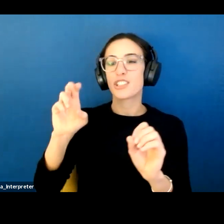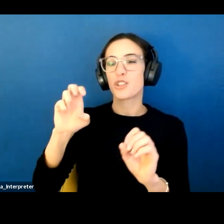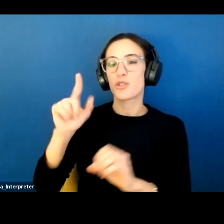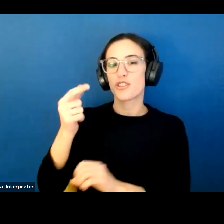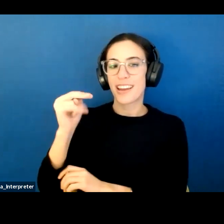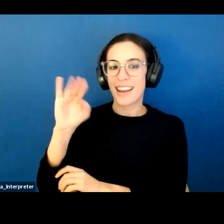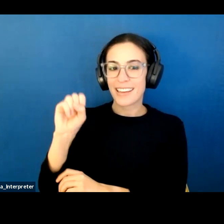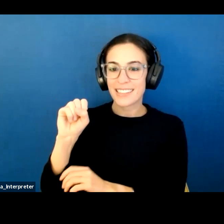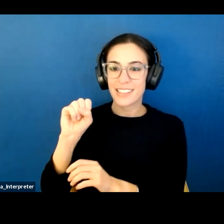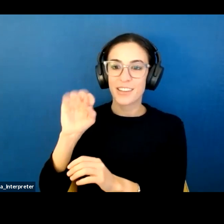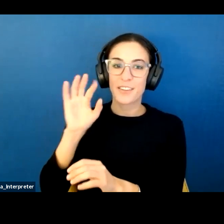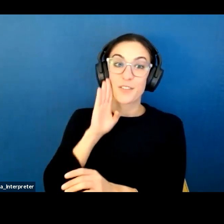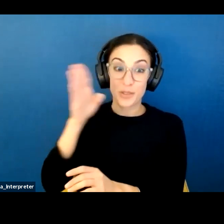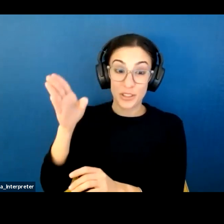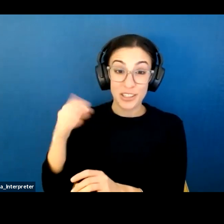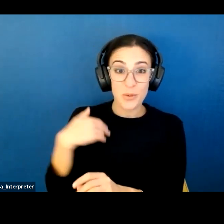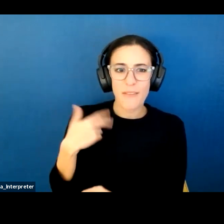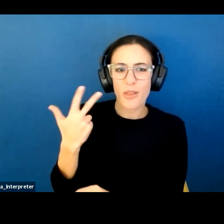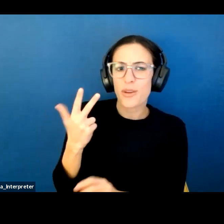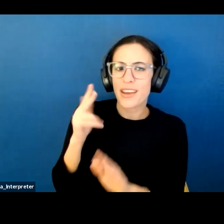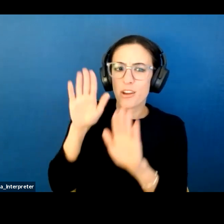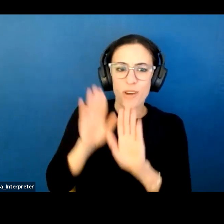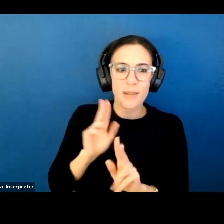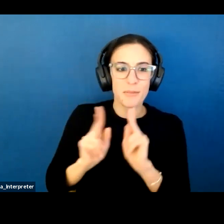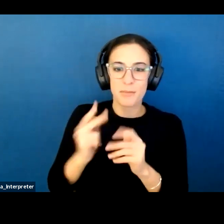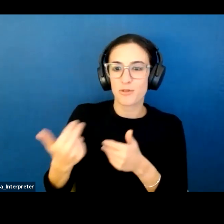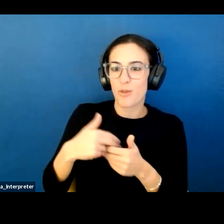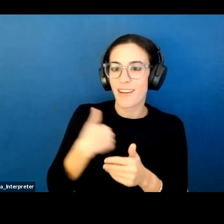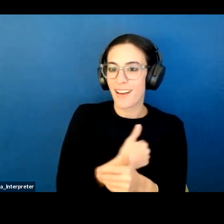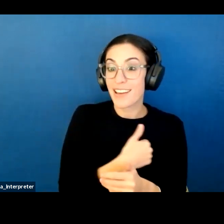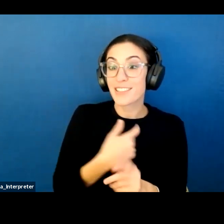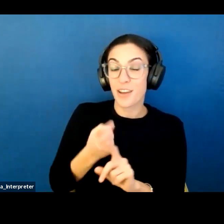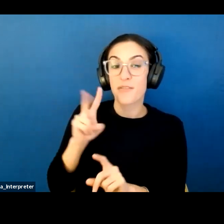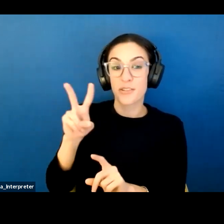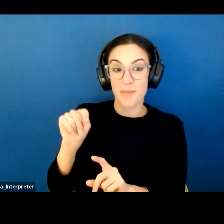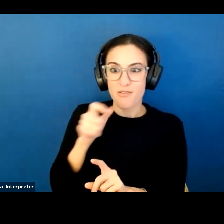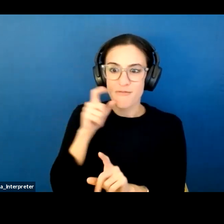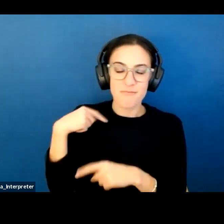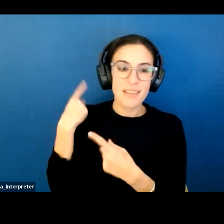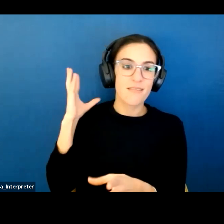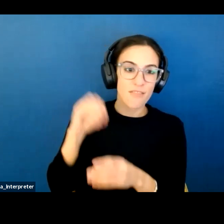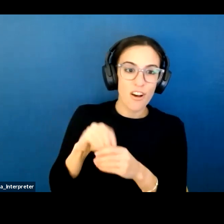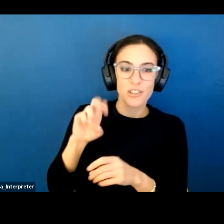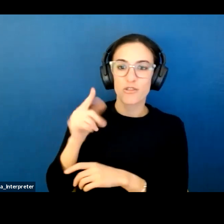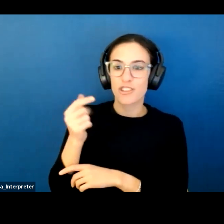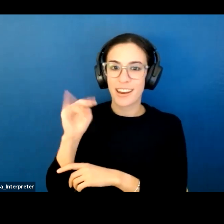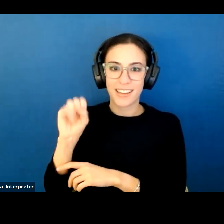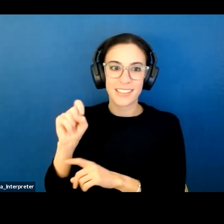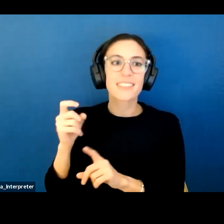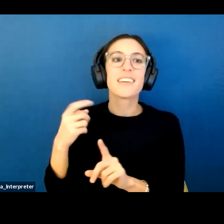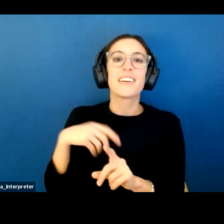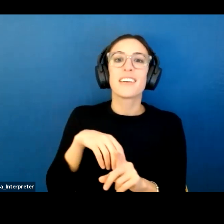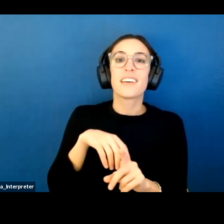us, three Vermonters who have been involved in issues around eugenics for some time. Judy Dow, the executive director of